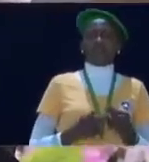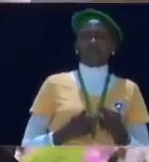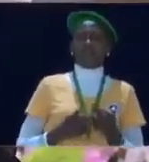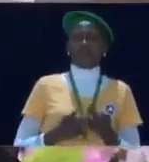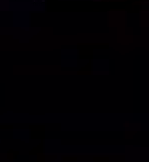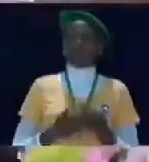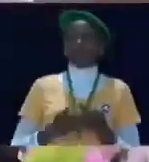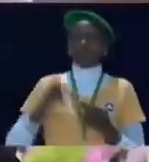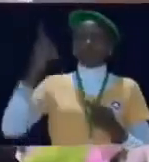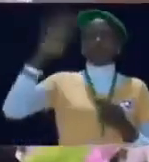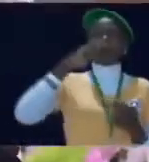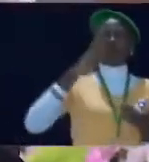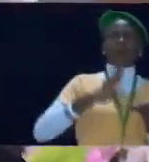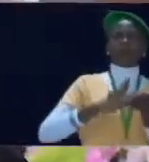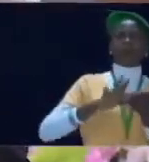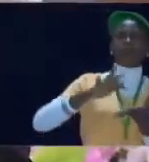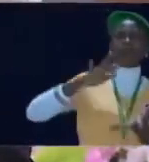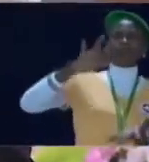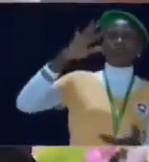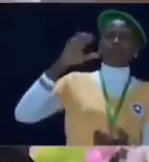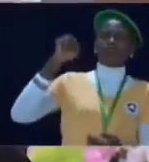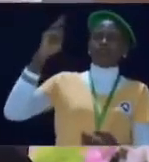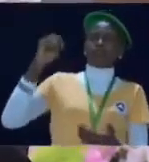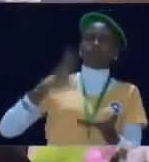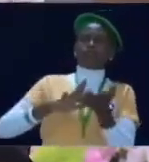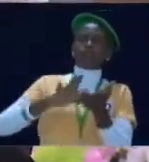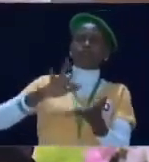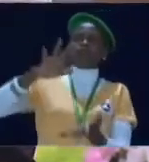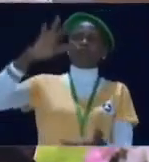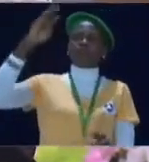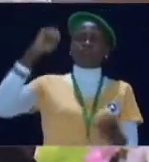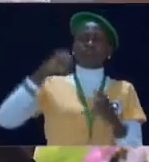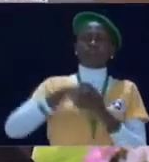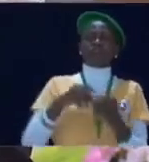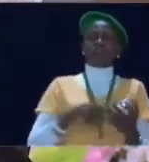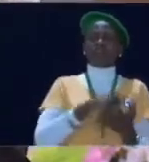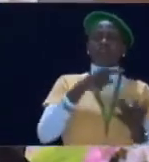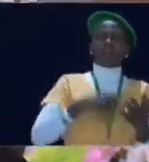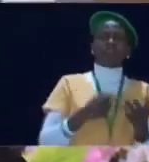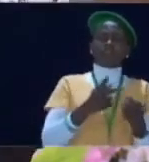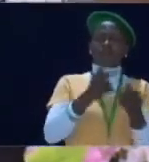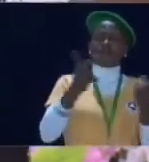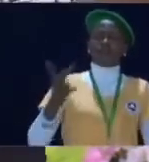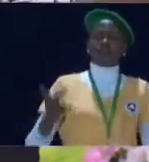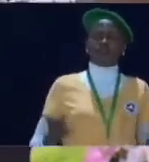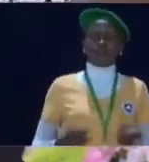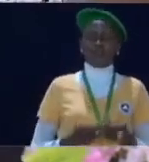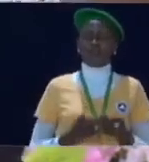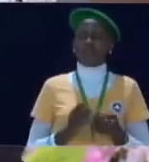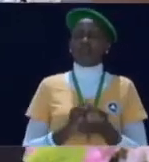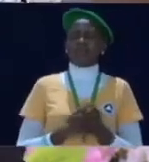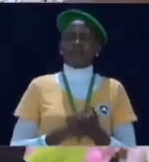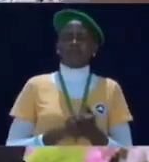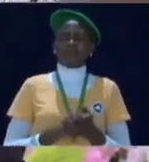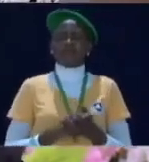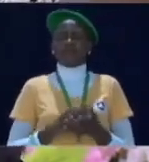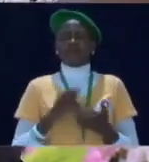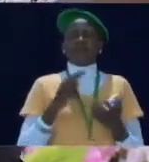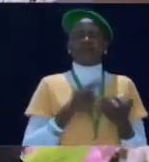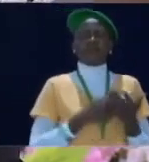Ekabashida, you are glorious, so glorious in this place.